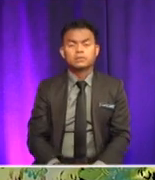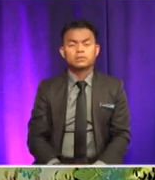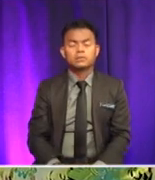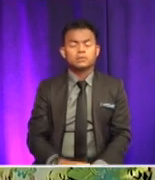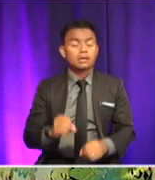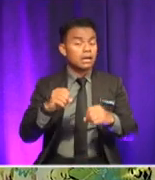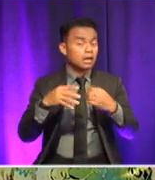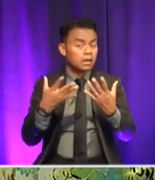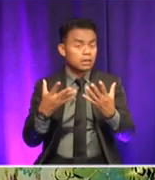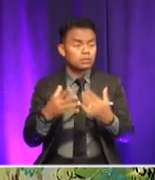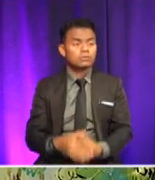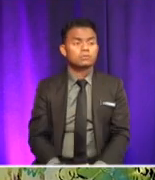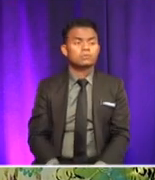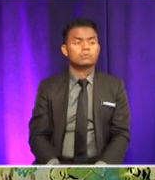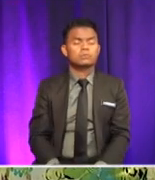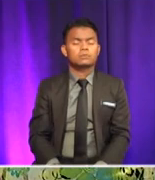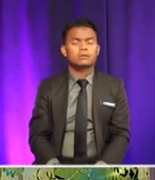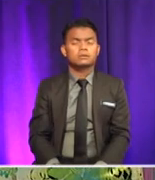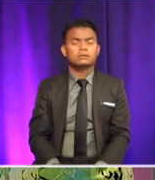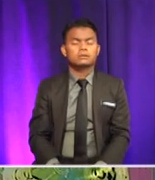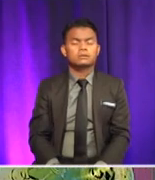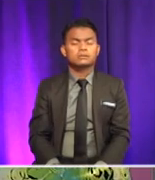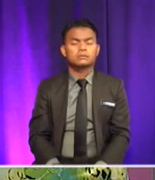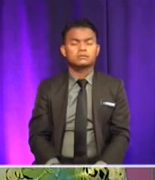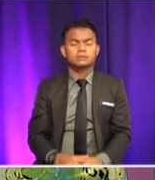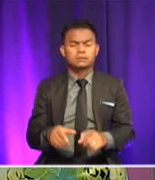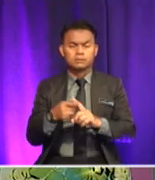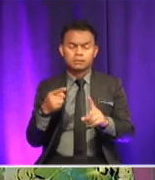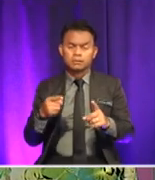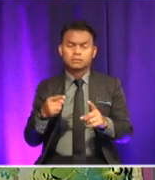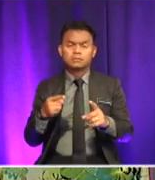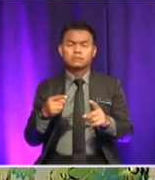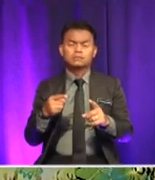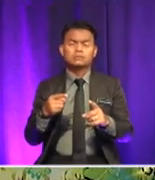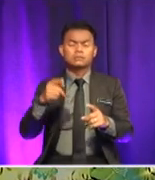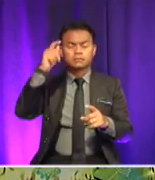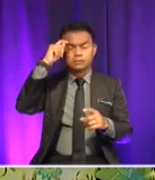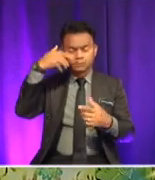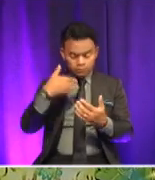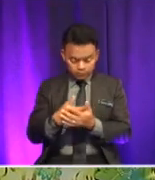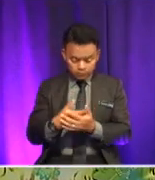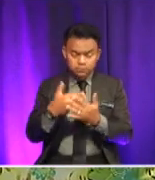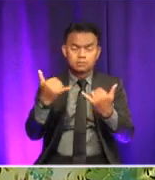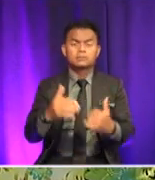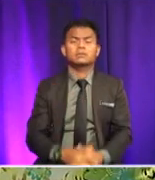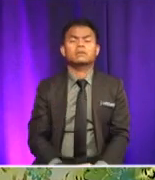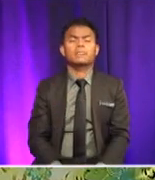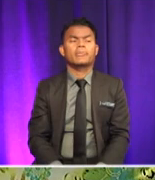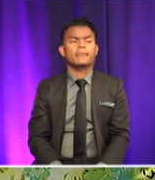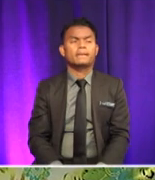how does, go back to the question, how does Min Fong Ho make this scene significant in the play?